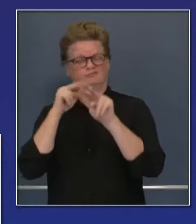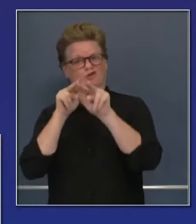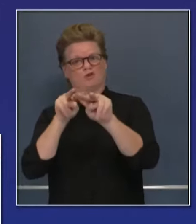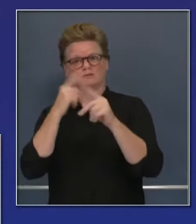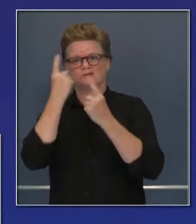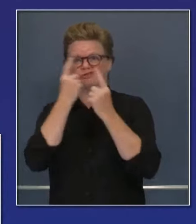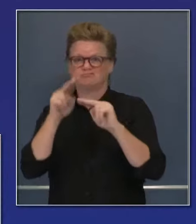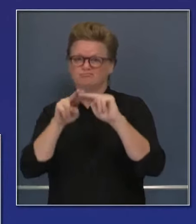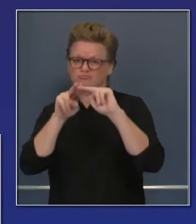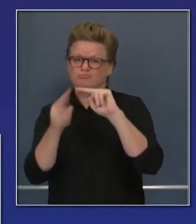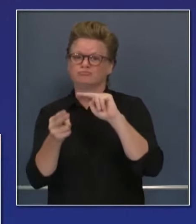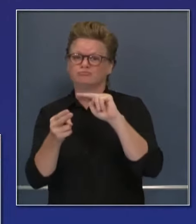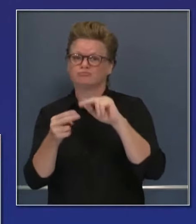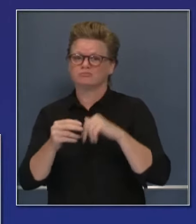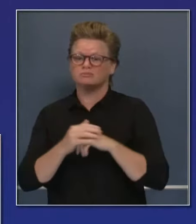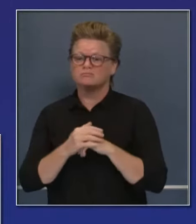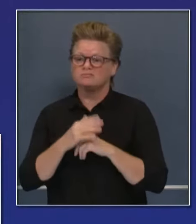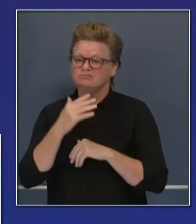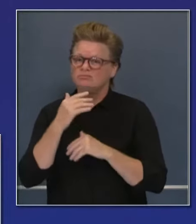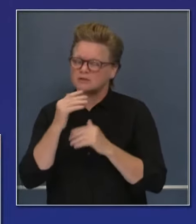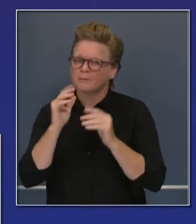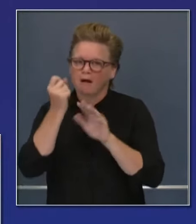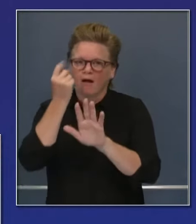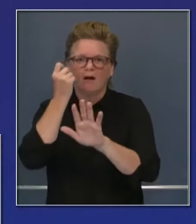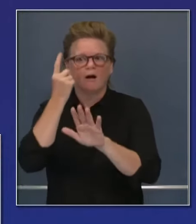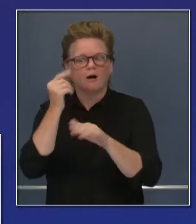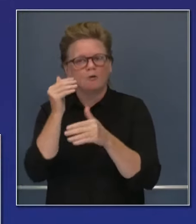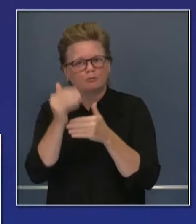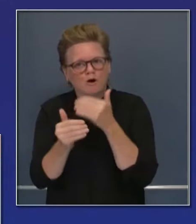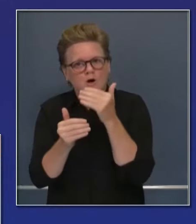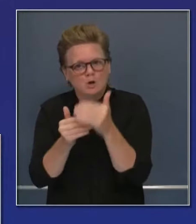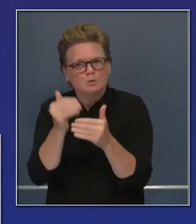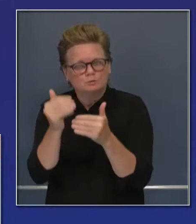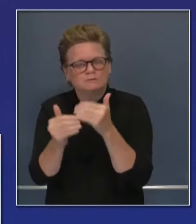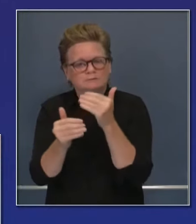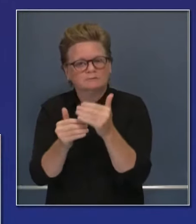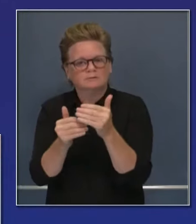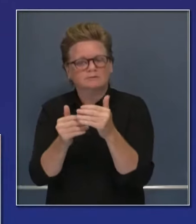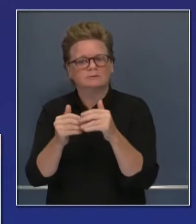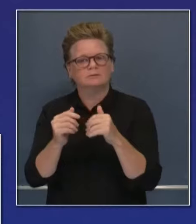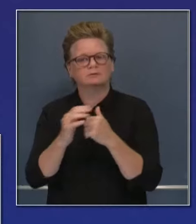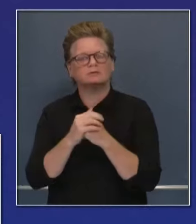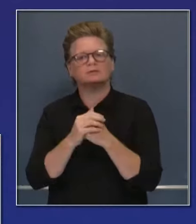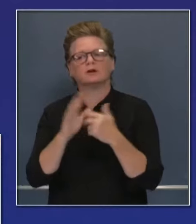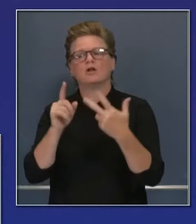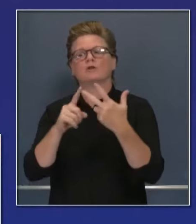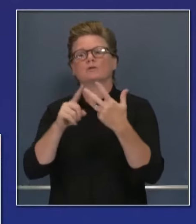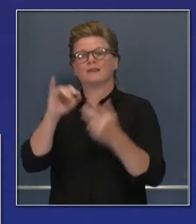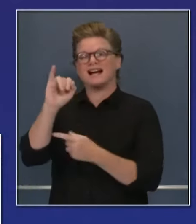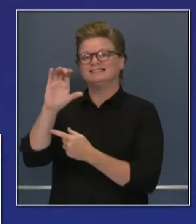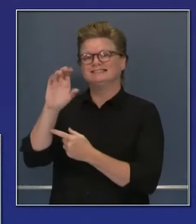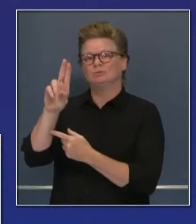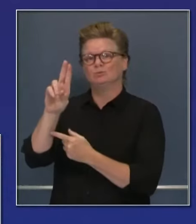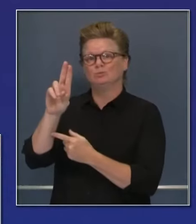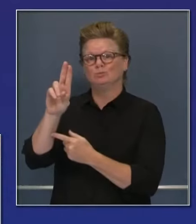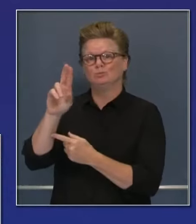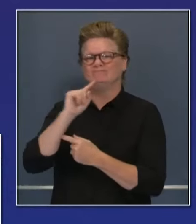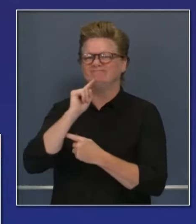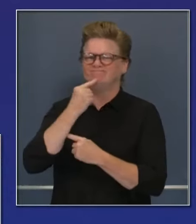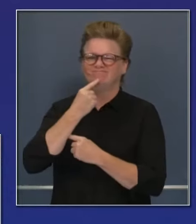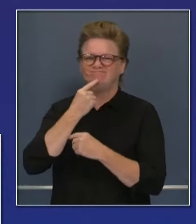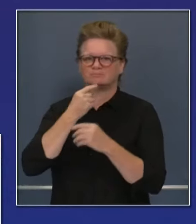Good progress in this space. Following that progress, ICU admissions are also trending downward, 21%